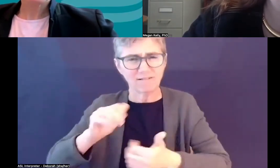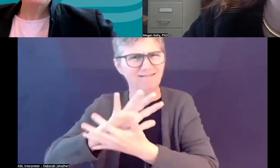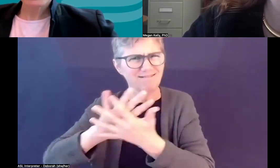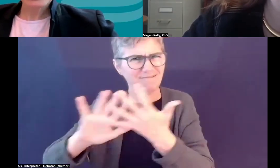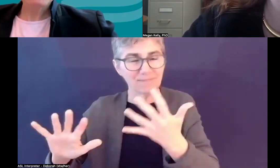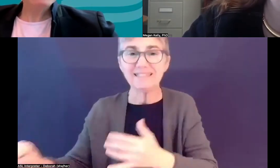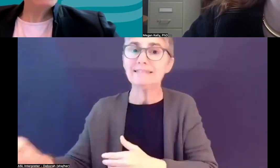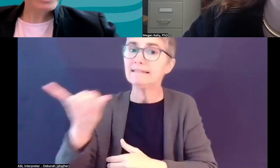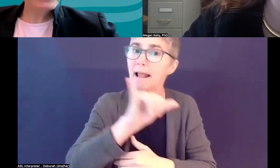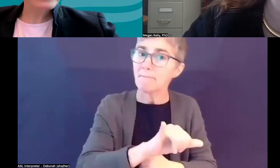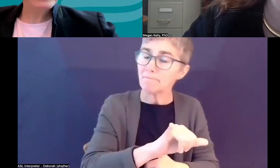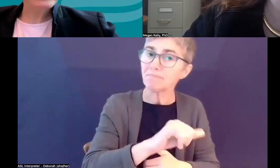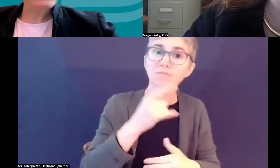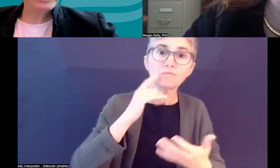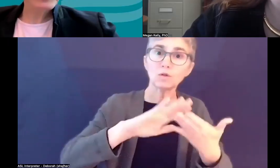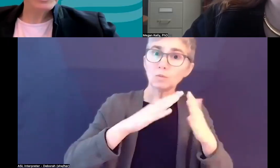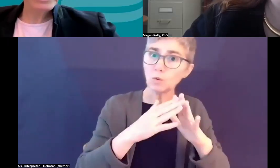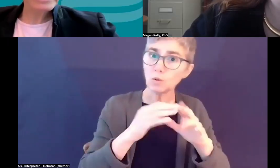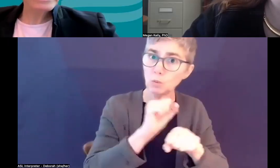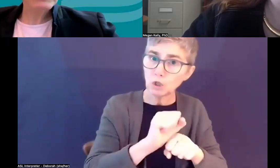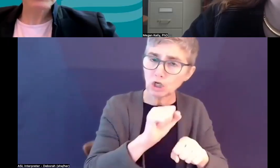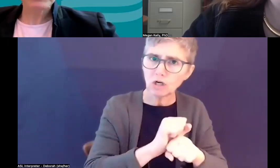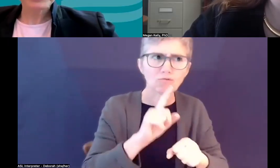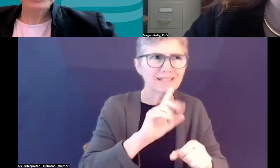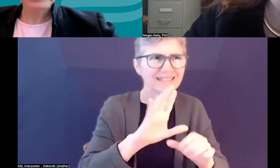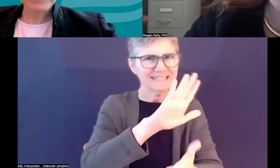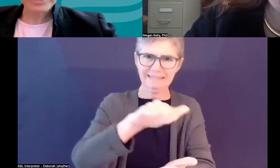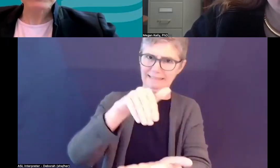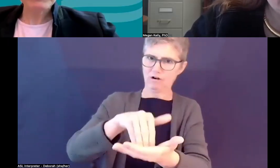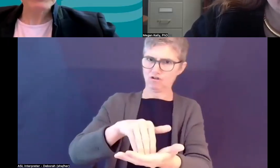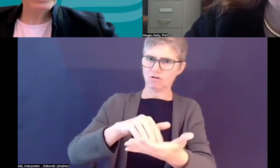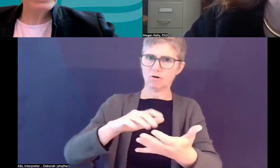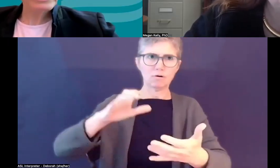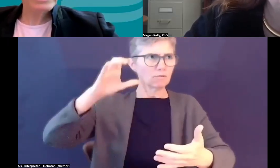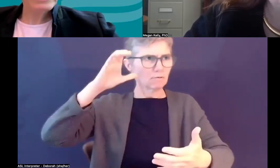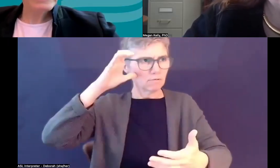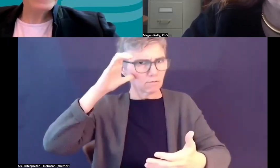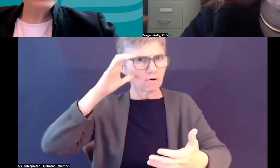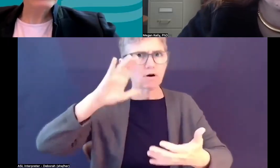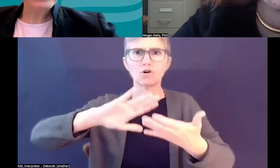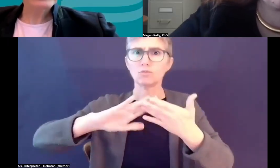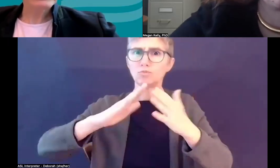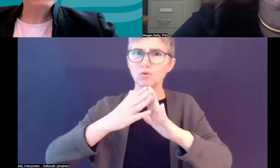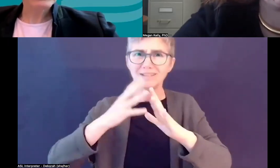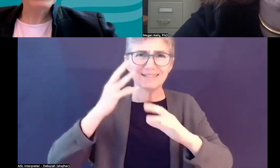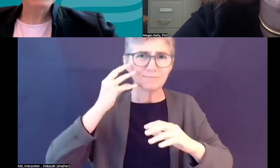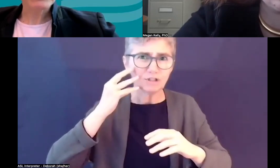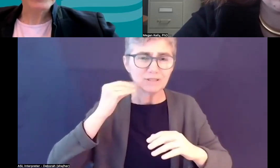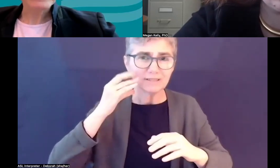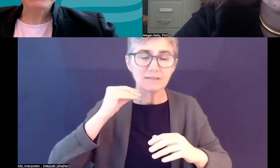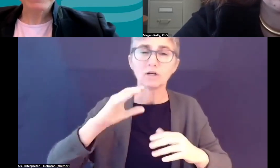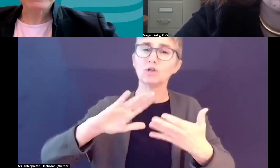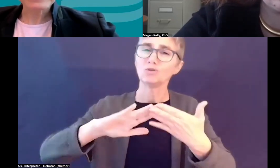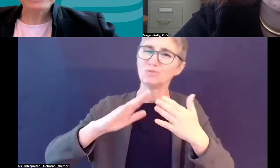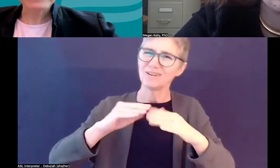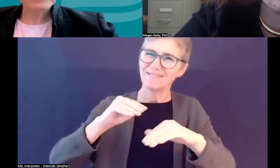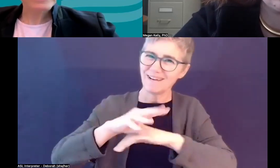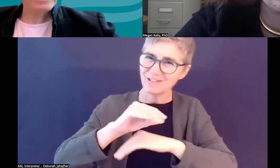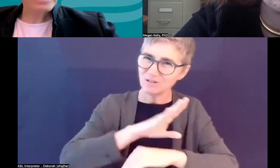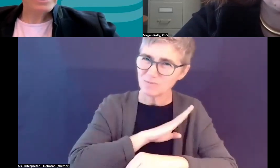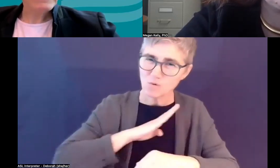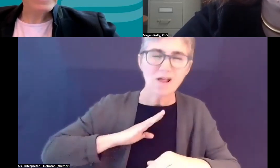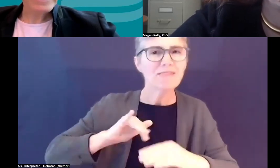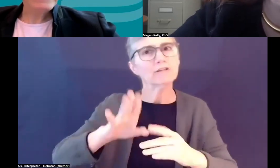centering partnership, trust, and lived experience through community advisory boards that directly inform the programs and